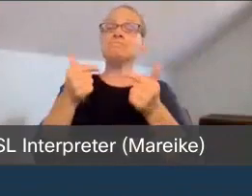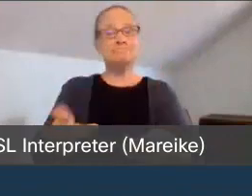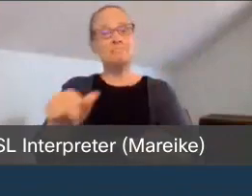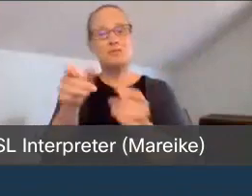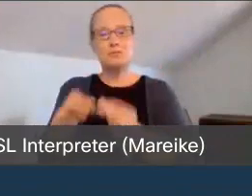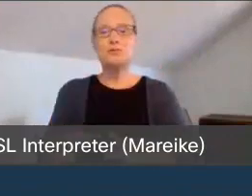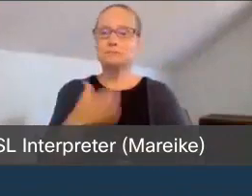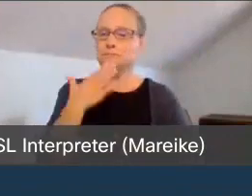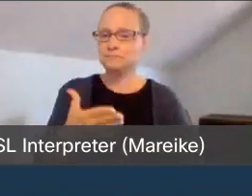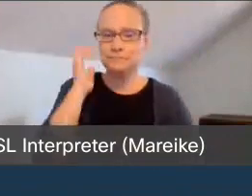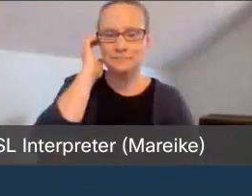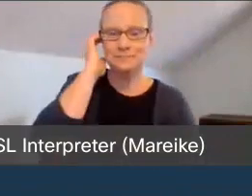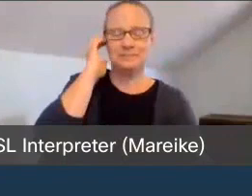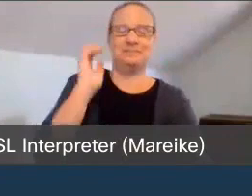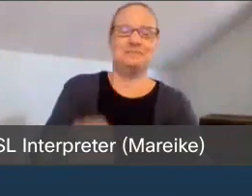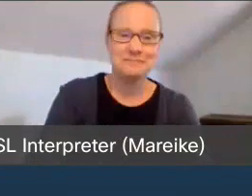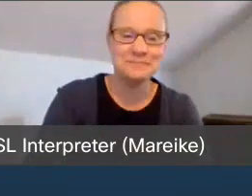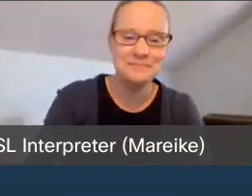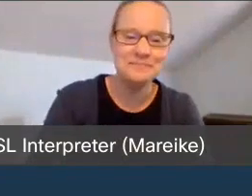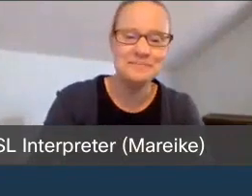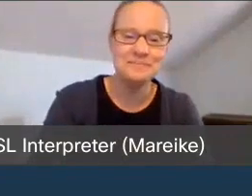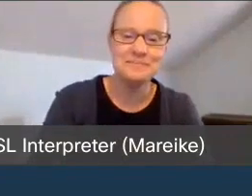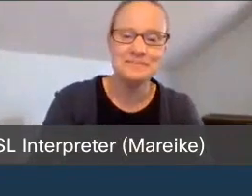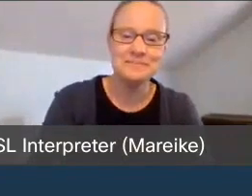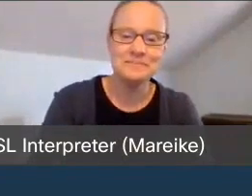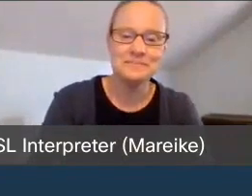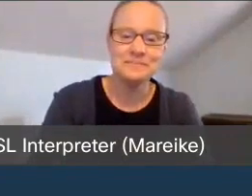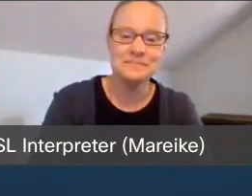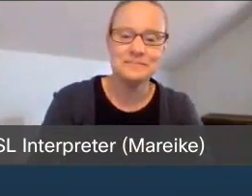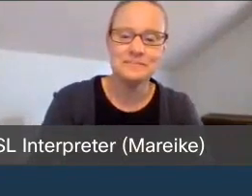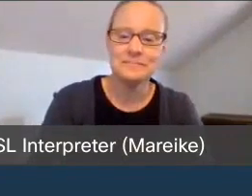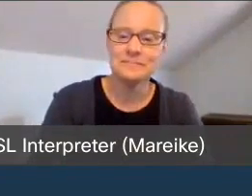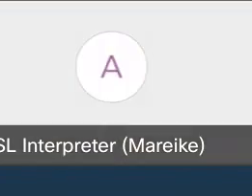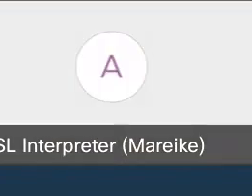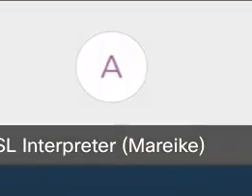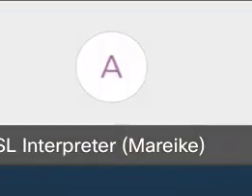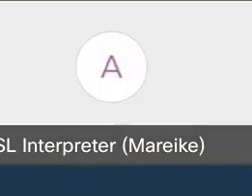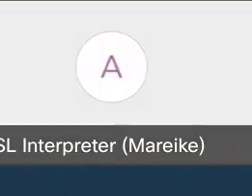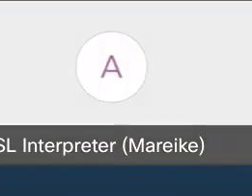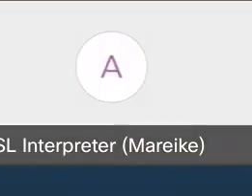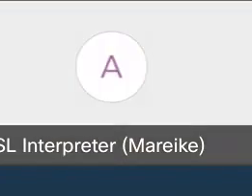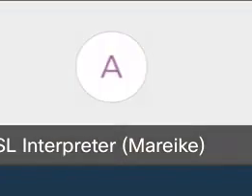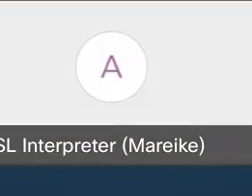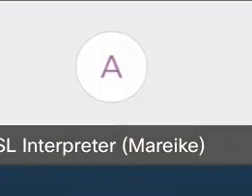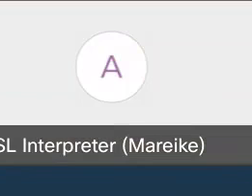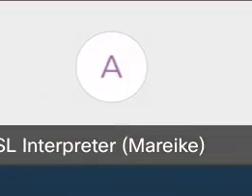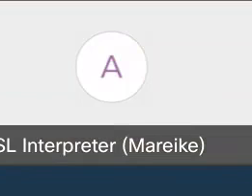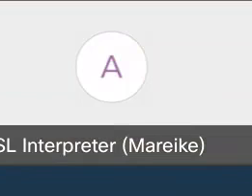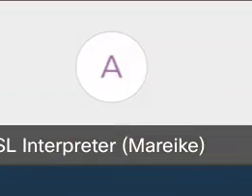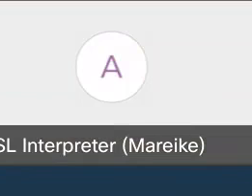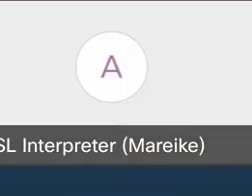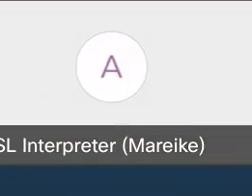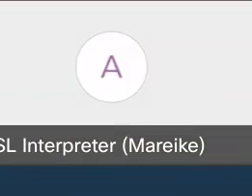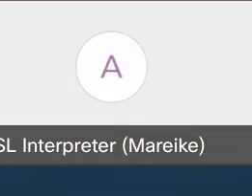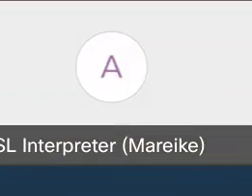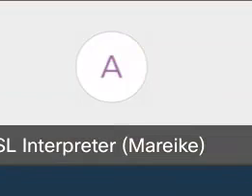eye view of CCD's general call flow. So whenever a caller dials 911, the first person that they speak to is the 911 call